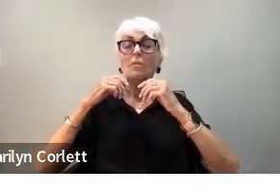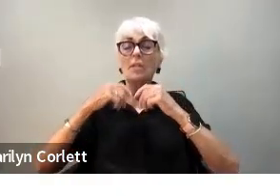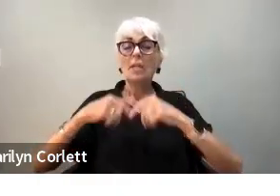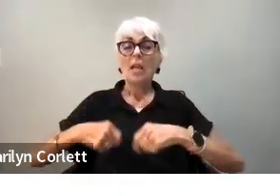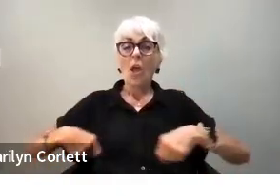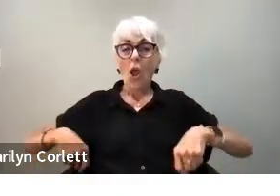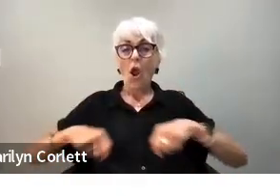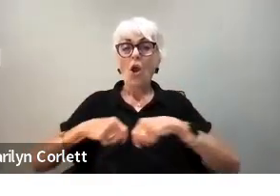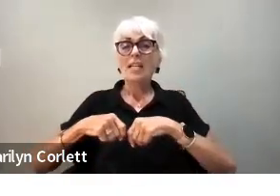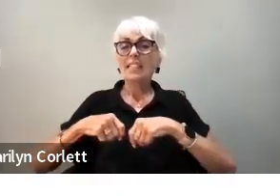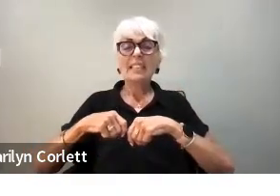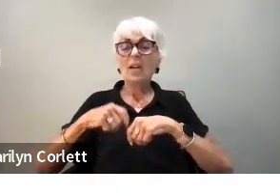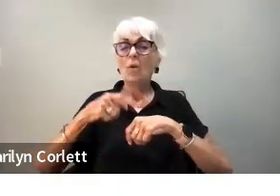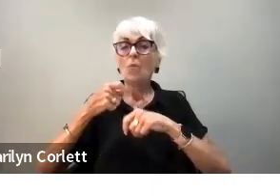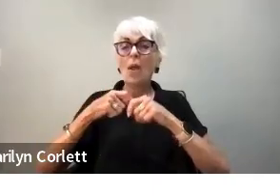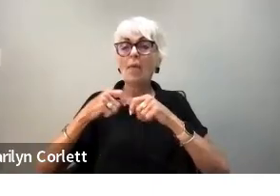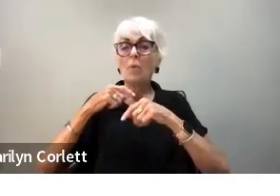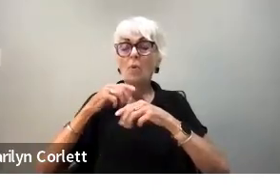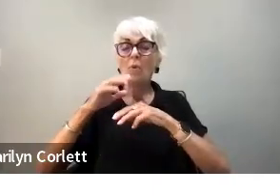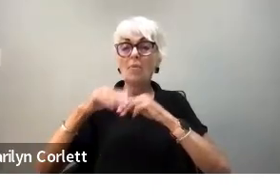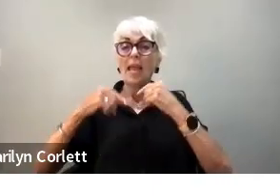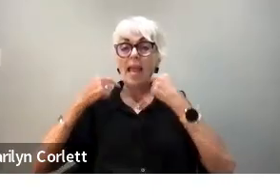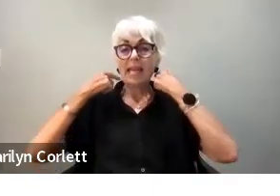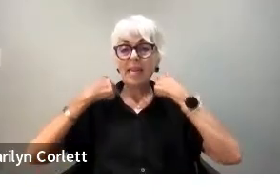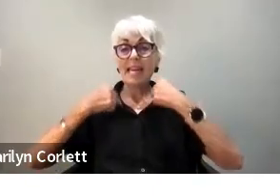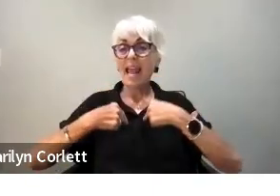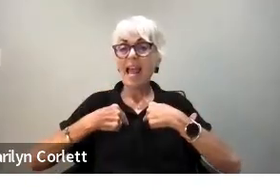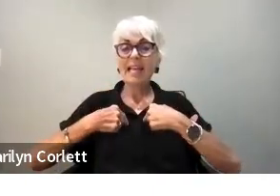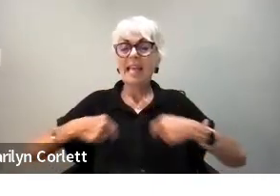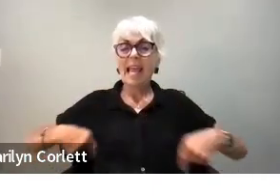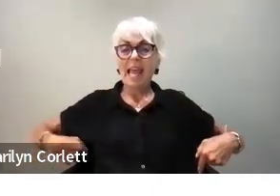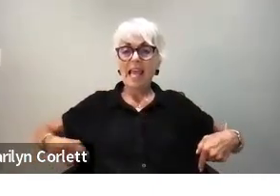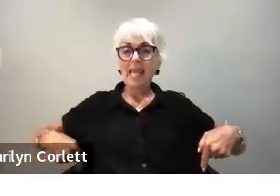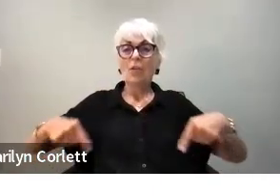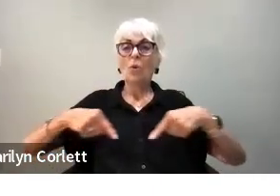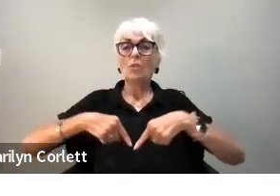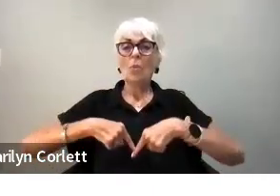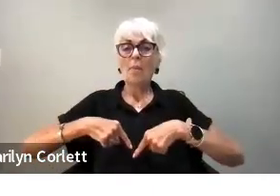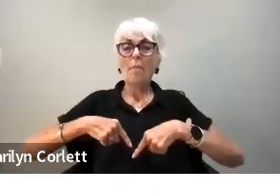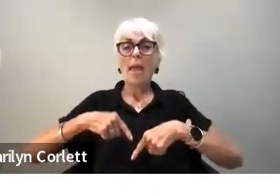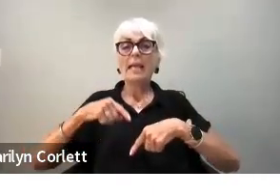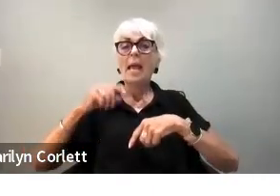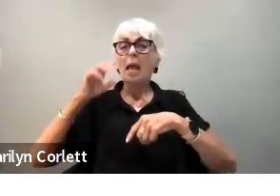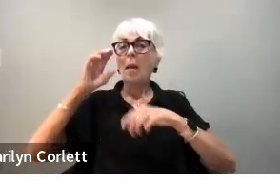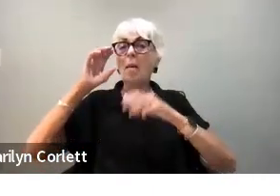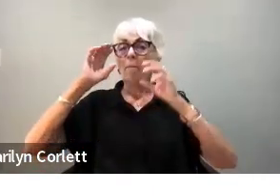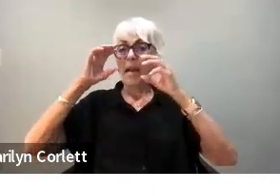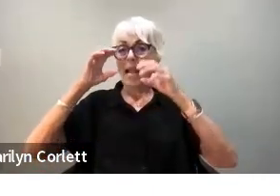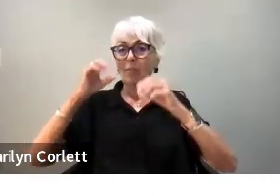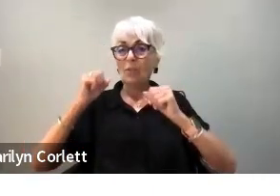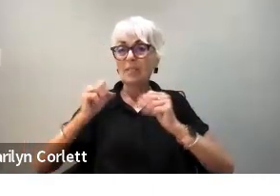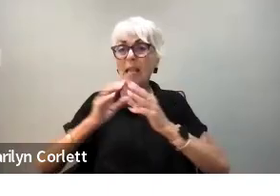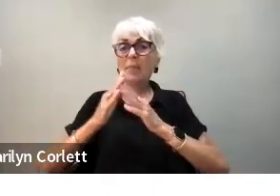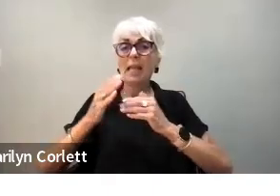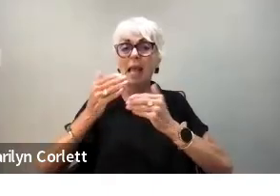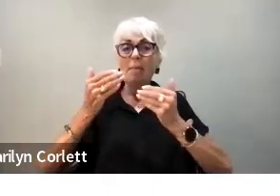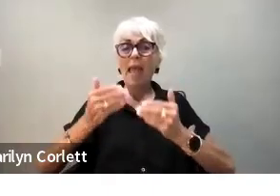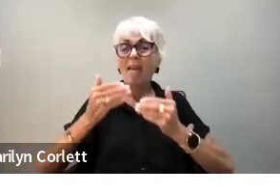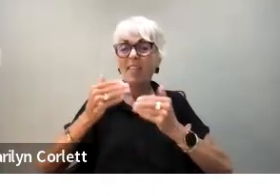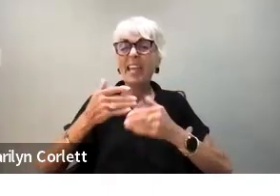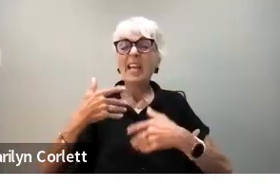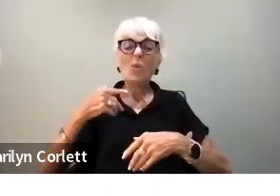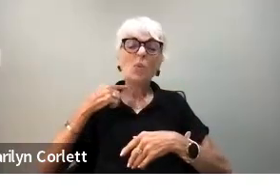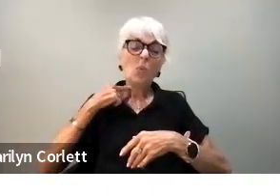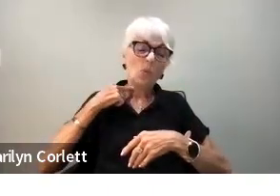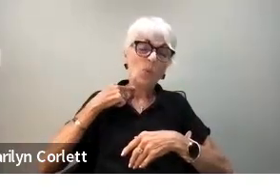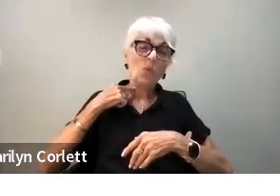your neck. This is kind of a harness that goes on your entire back. So binoculars can get heavy, they can be strenuous on your neck, and this